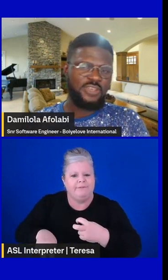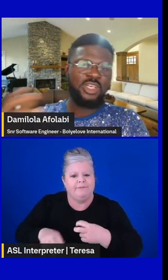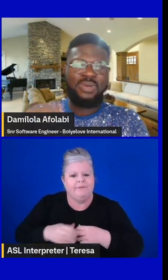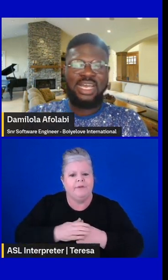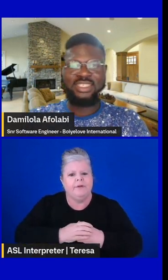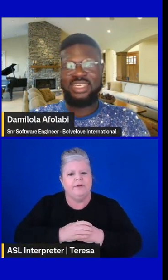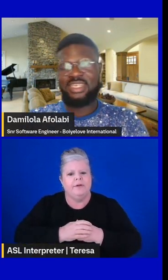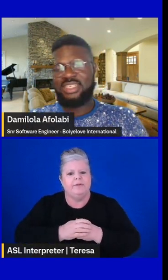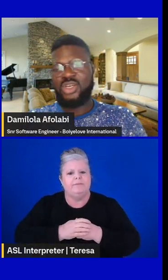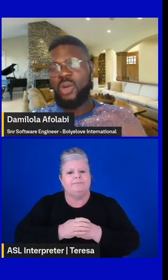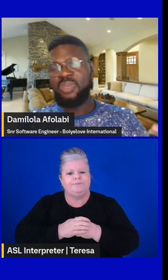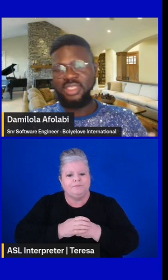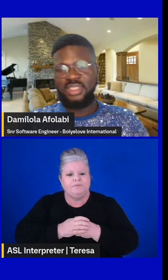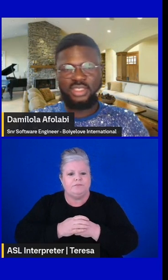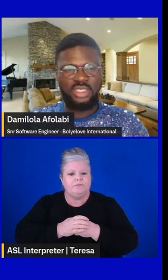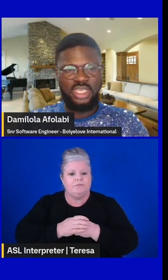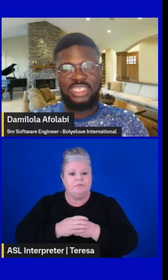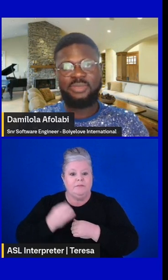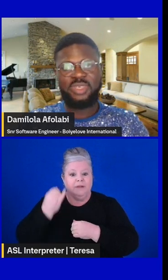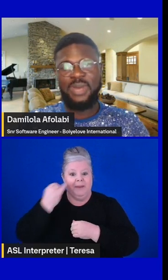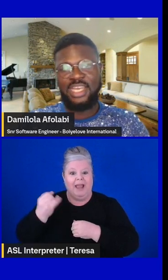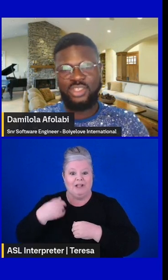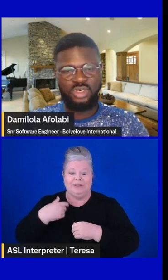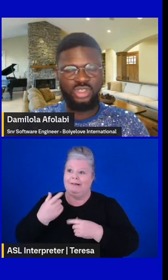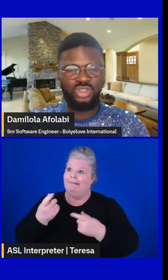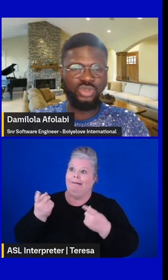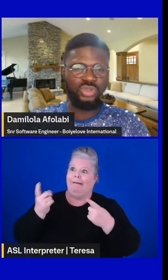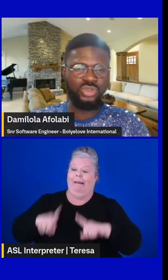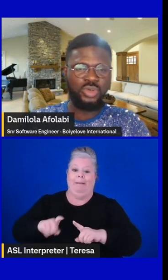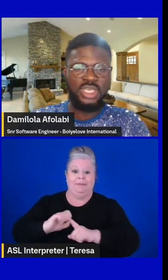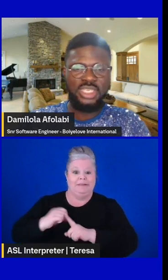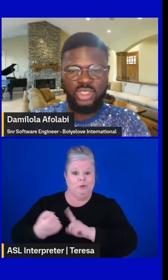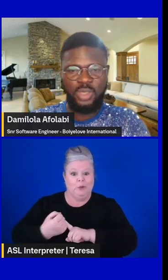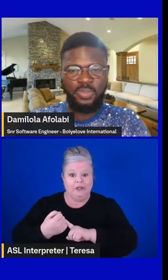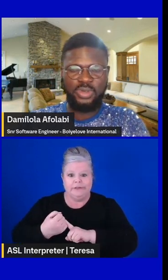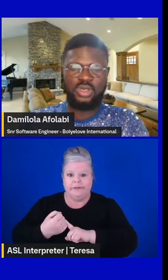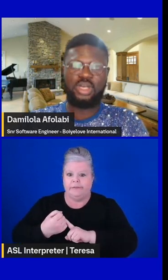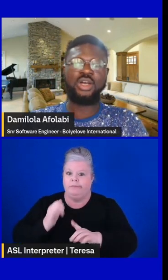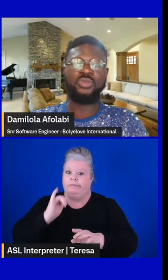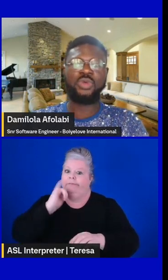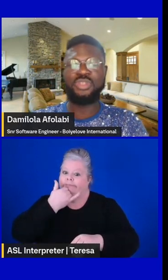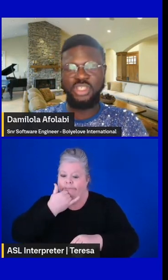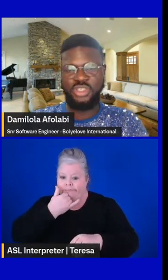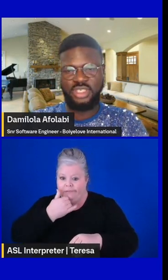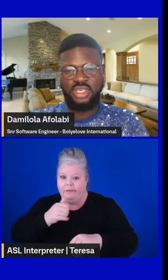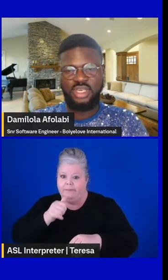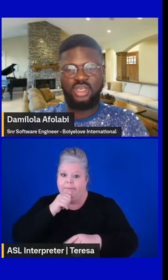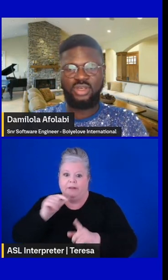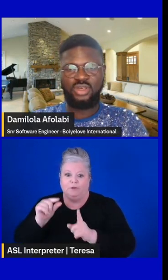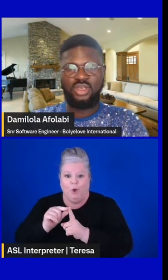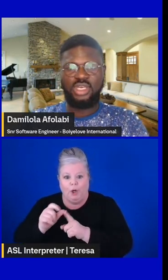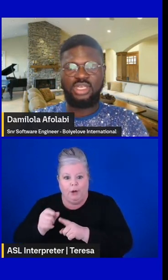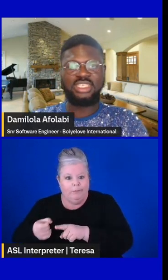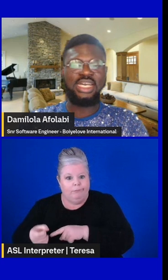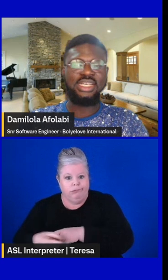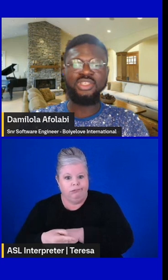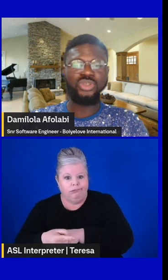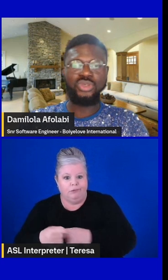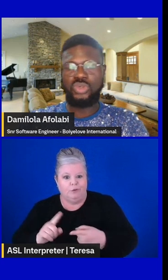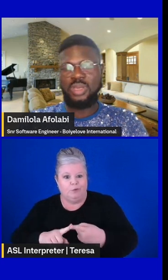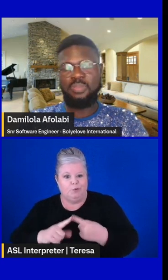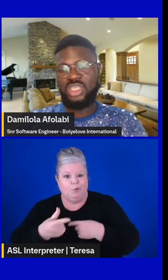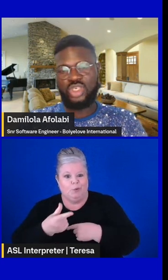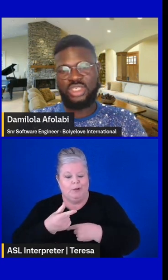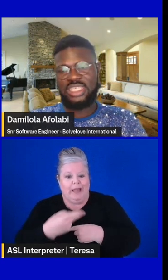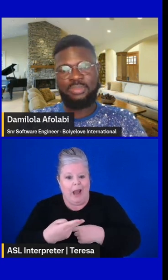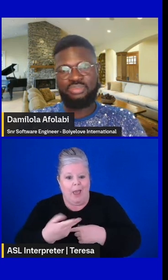a developer accidentally commits a database password to a GitHub repository. This can lead